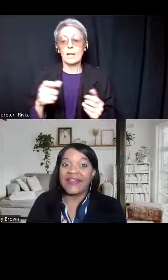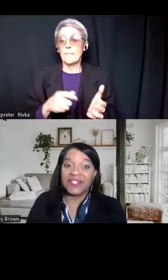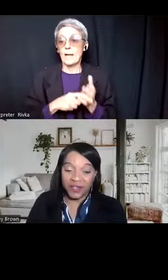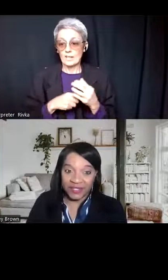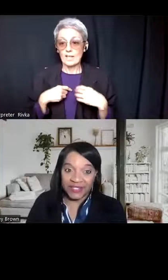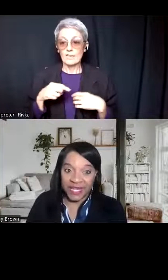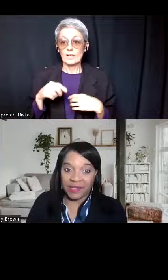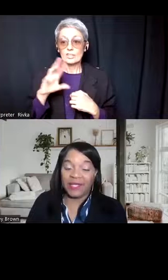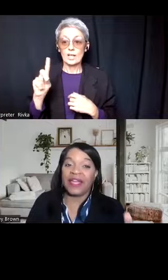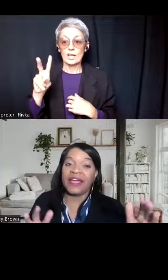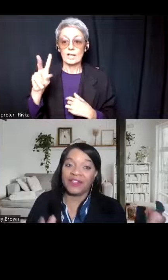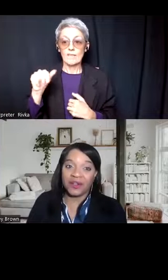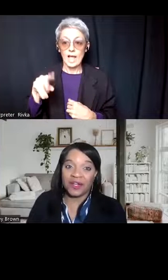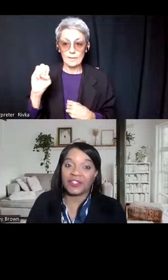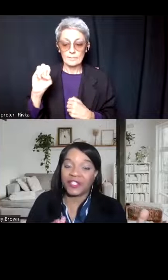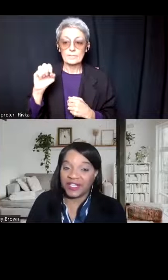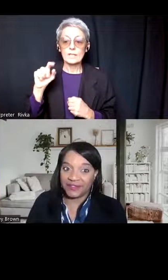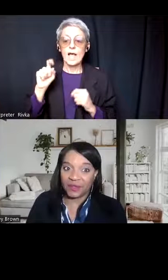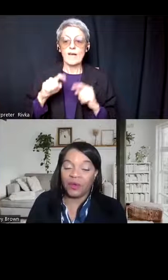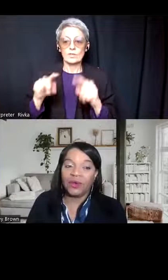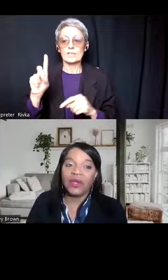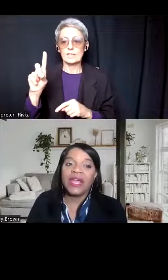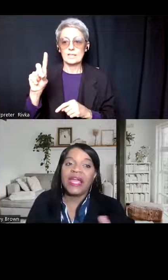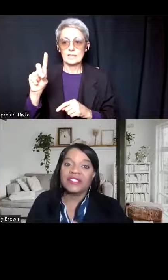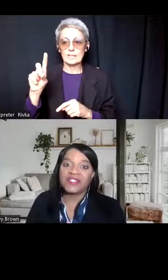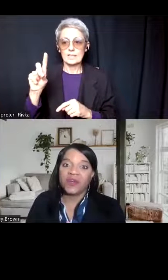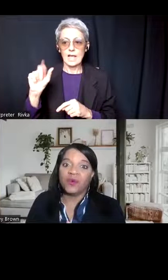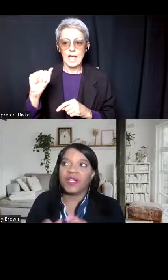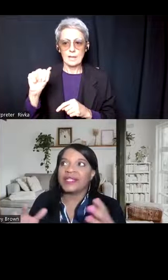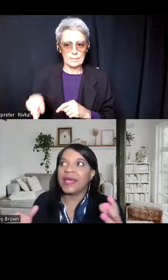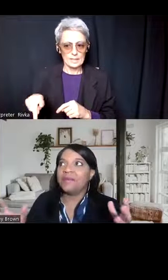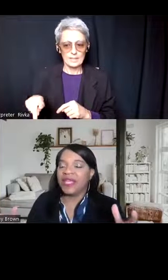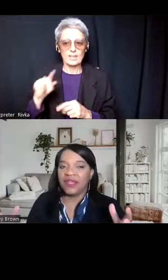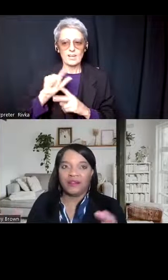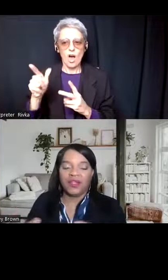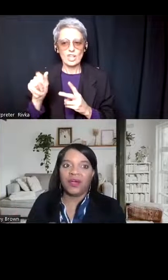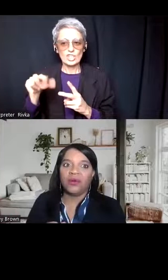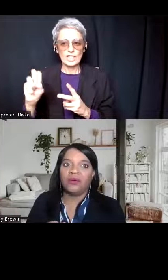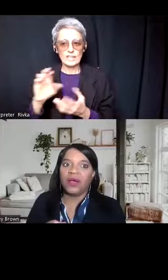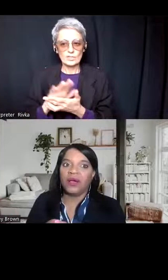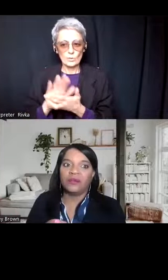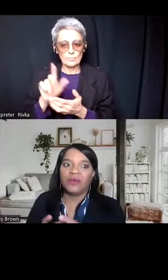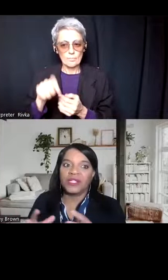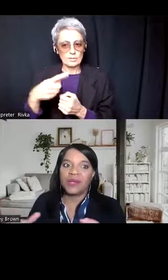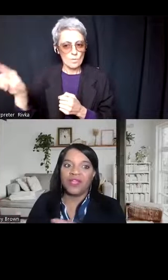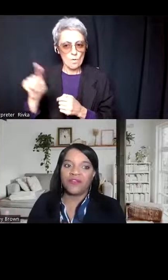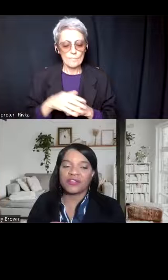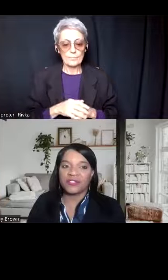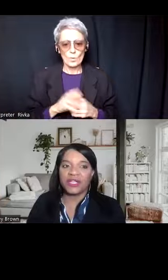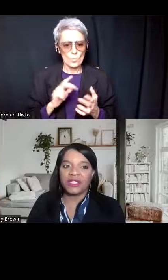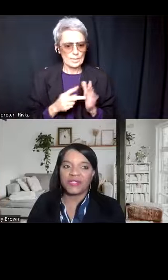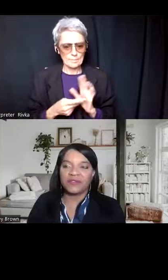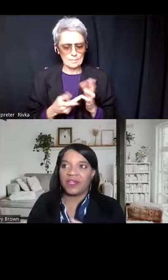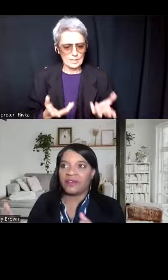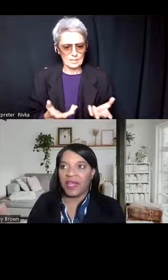they have to go to DAP, they have to go to alternative school. And so what does that mean? What does that mean for